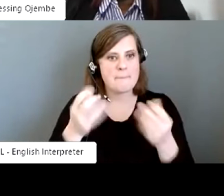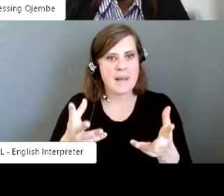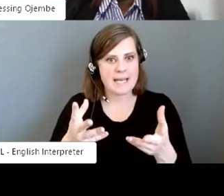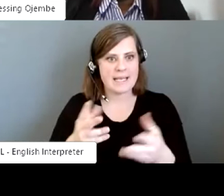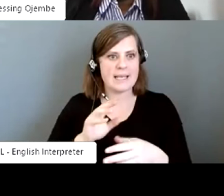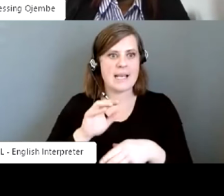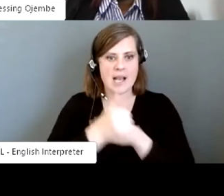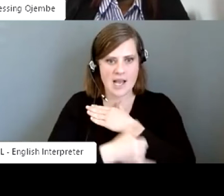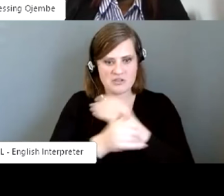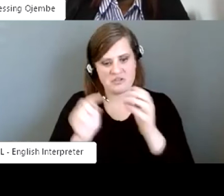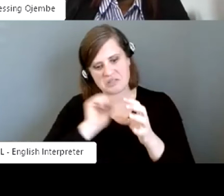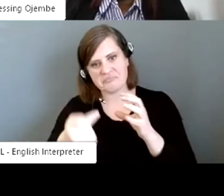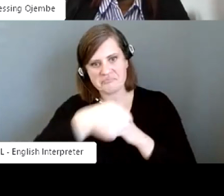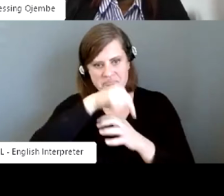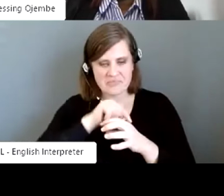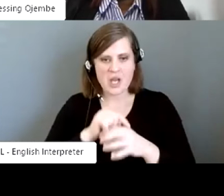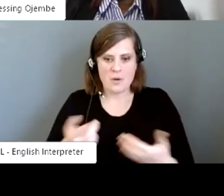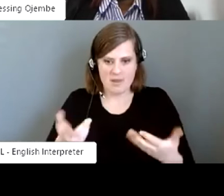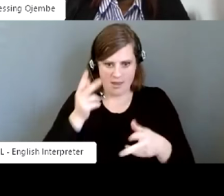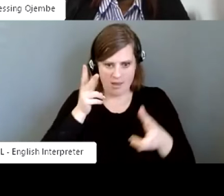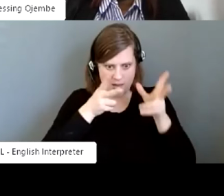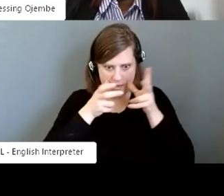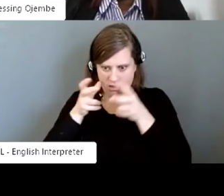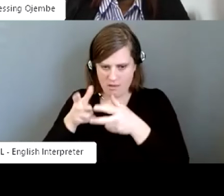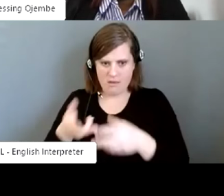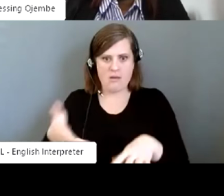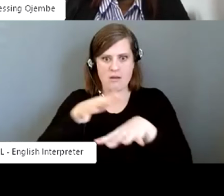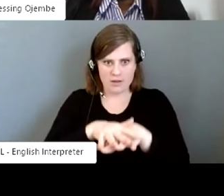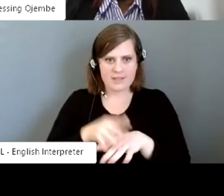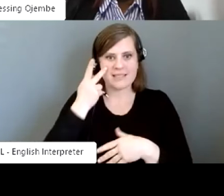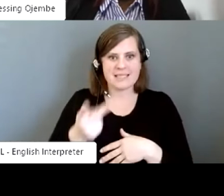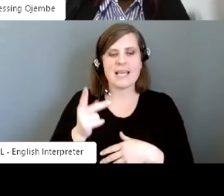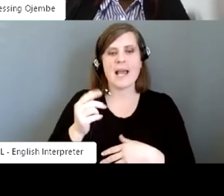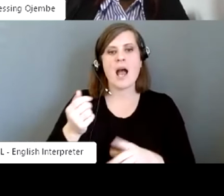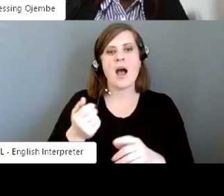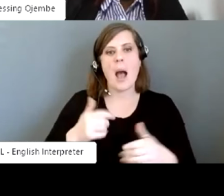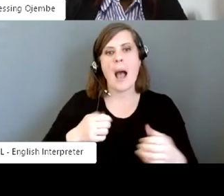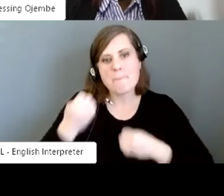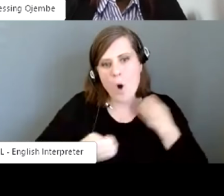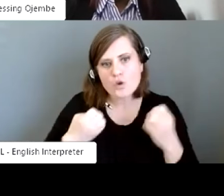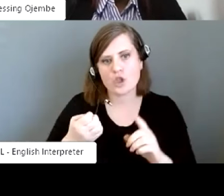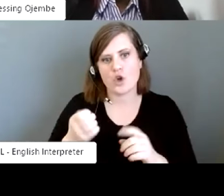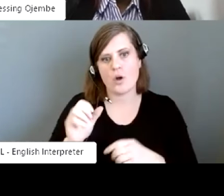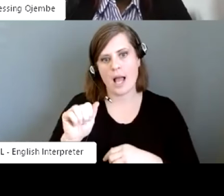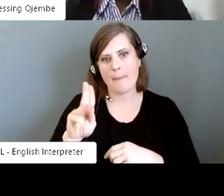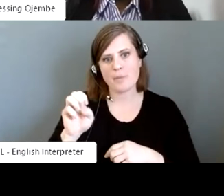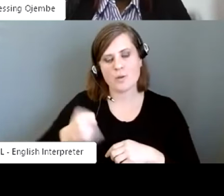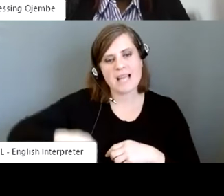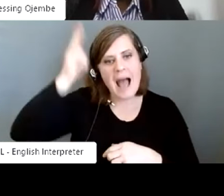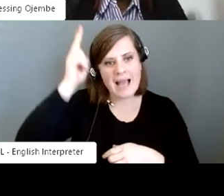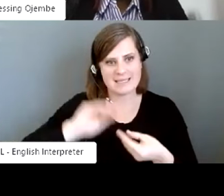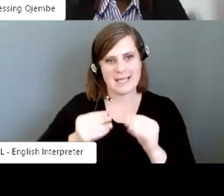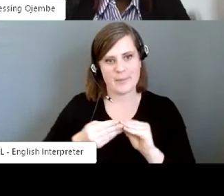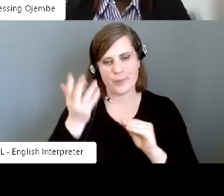And when they looked at the pool, in this study, they identify emotional abuse has the highest number of